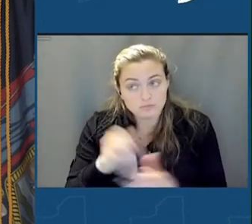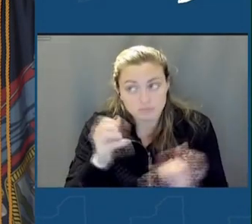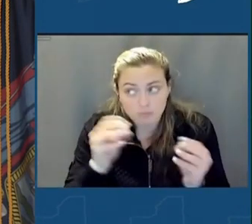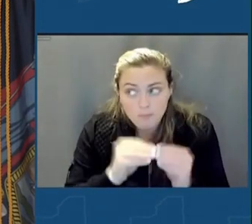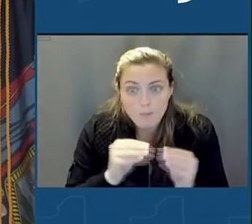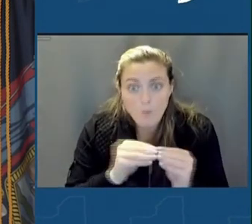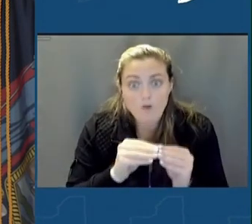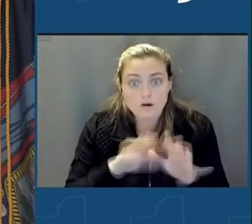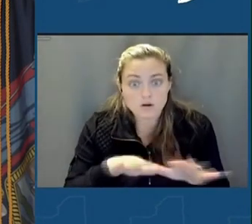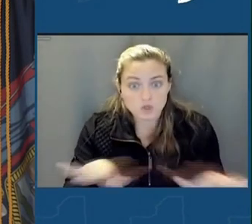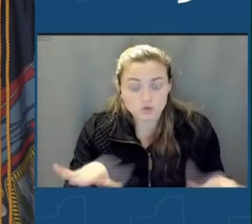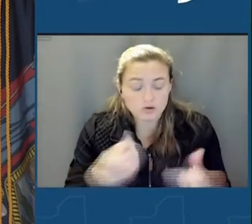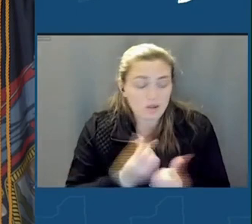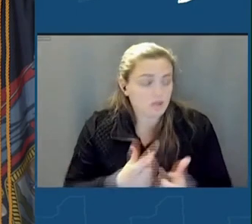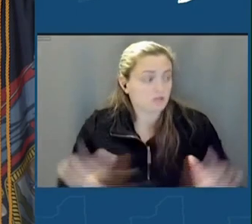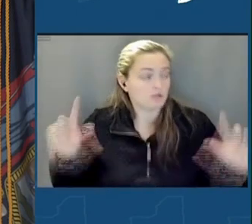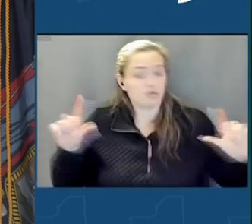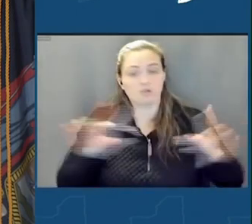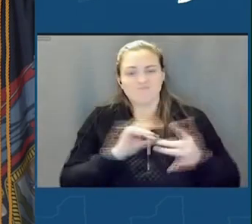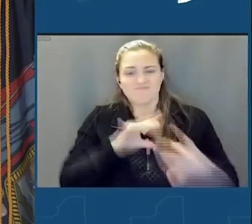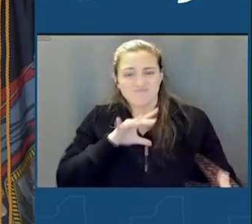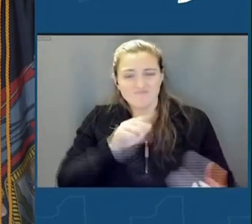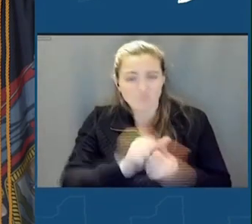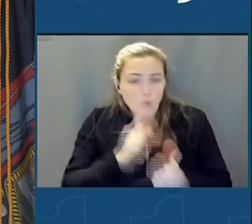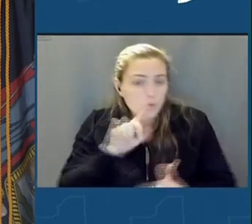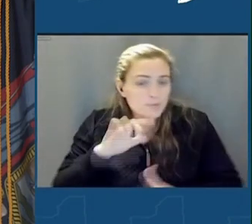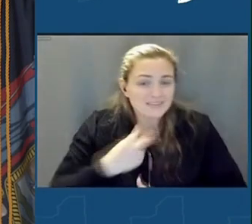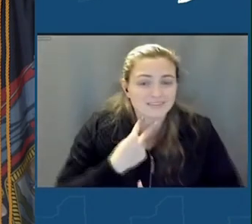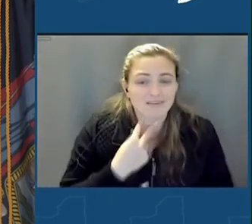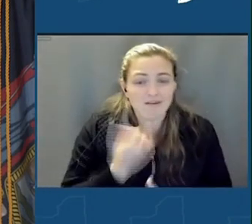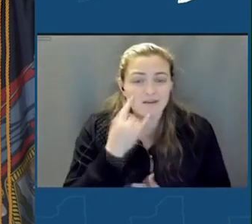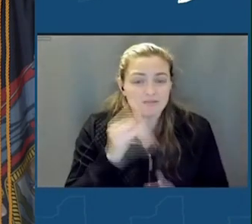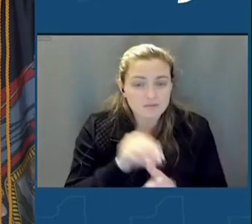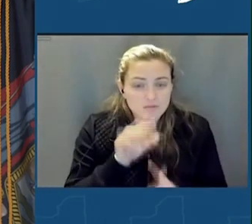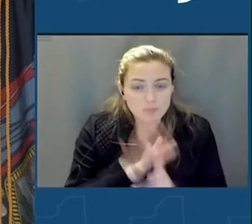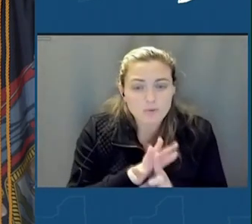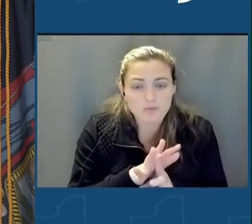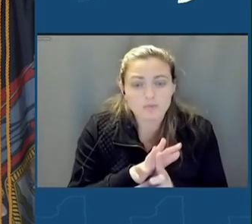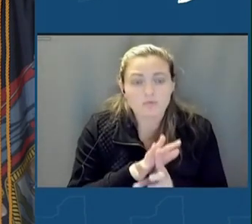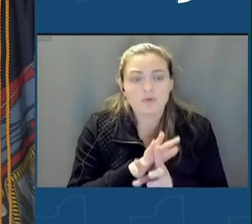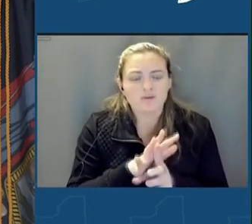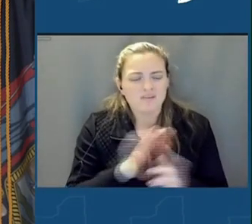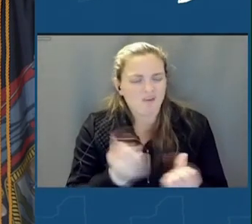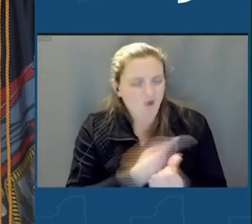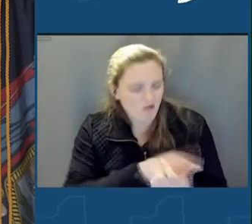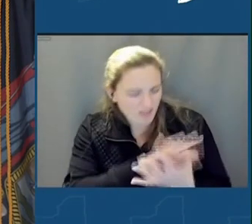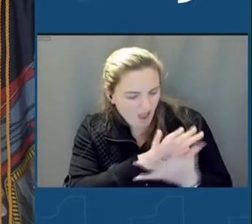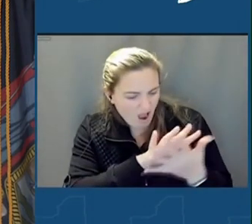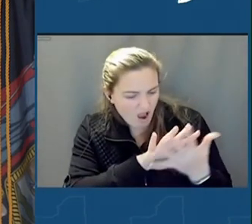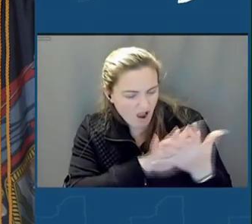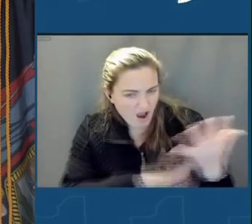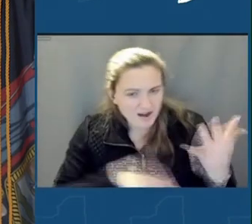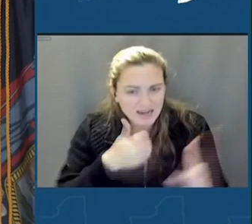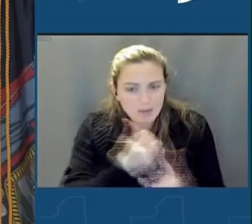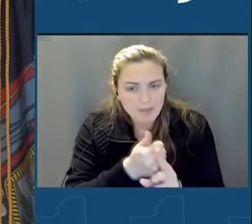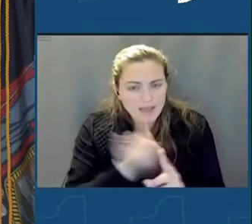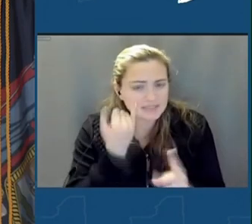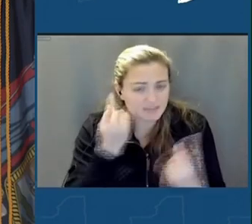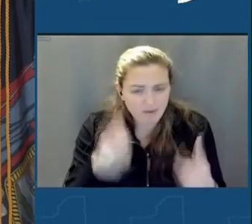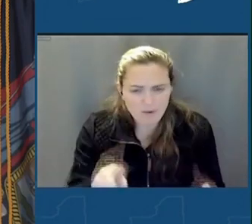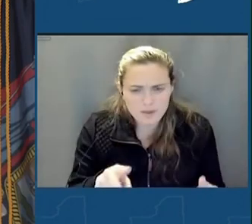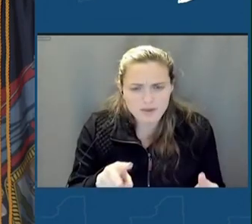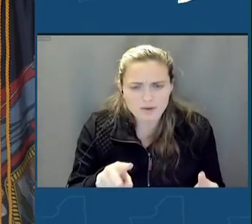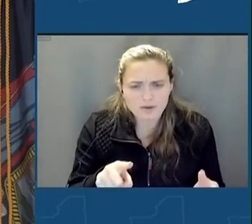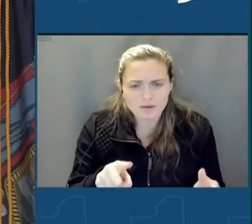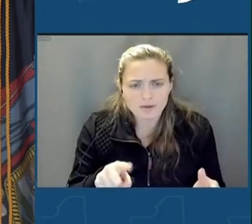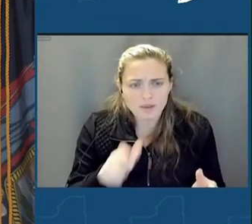liberated from the shackles that would have been there had they been exposed and all the ill effects I just described? You know how many children will have none